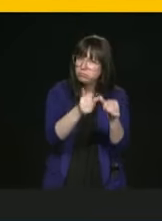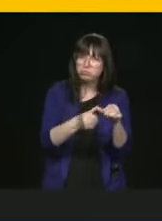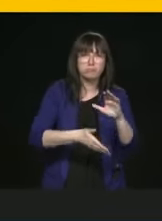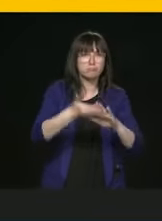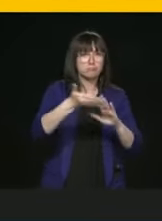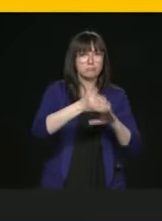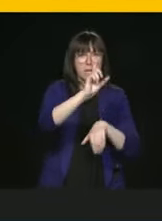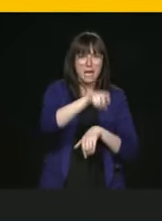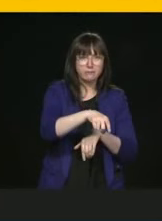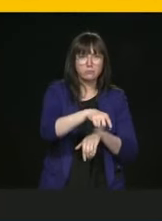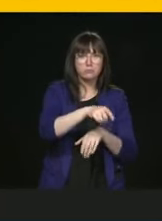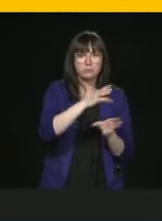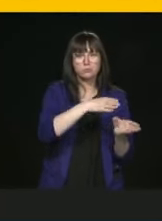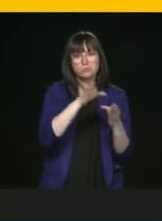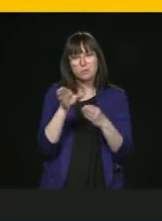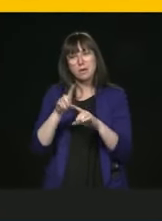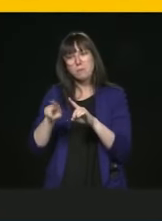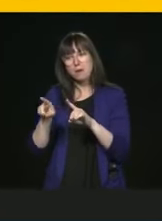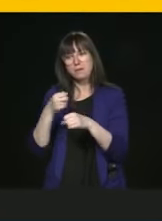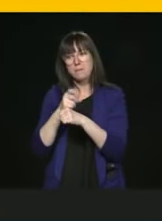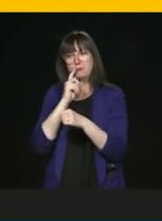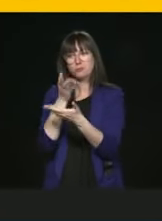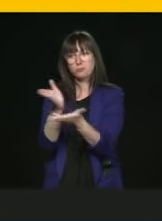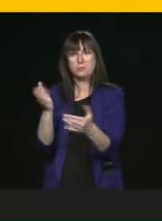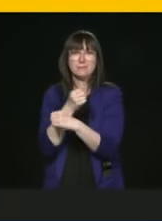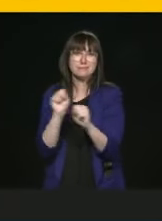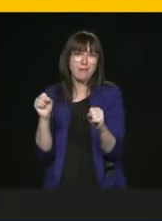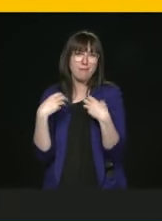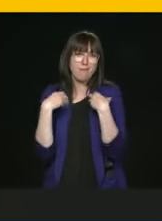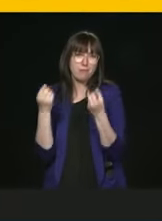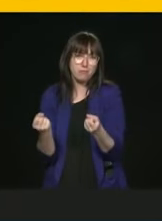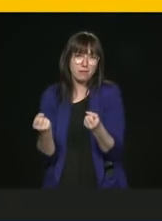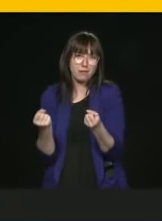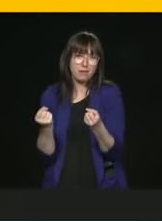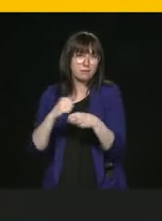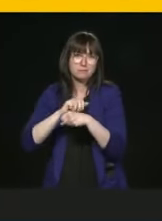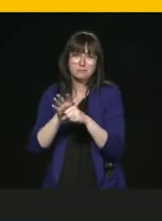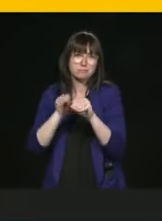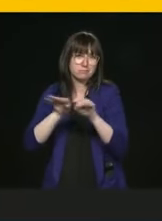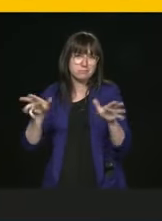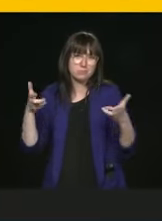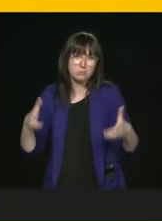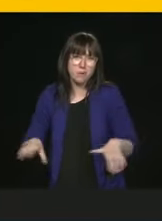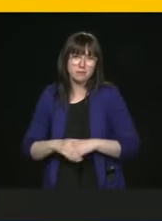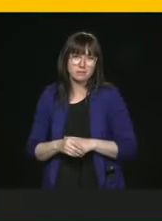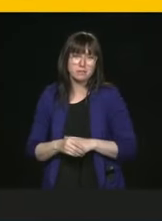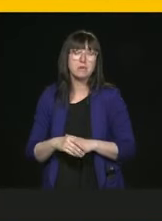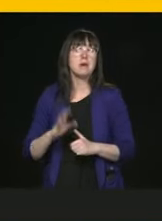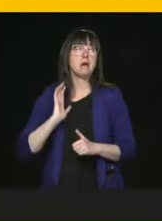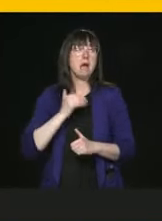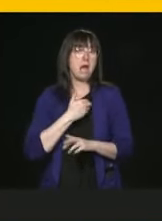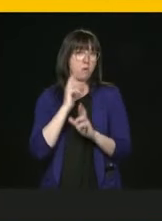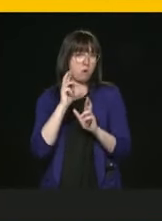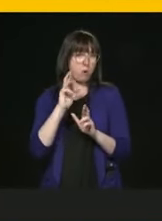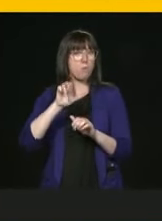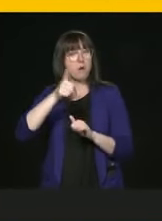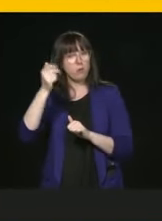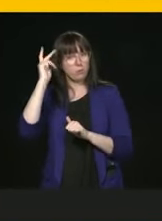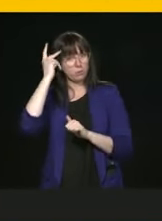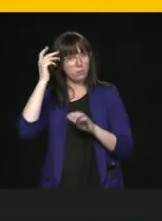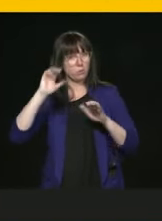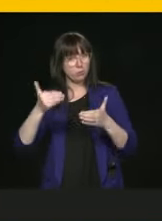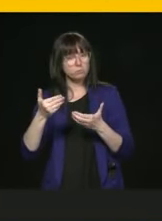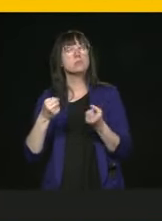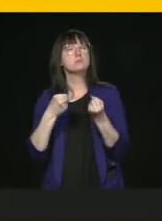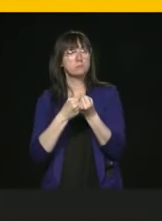that the other parties will agree with these proposals, because I do think